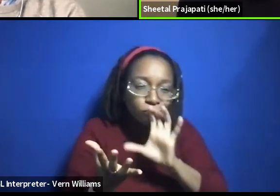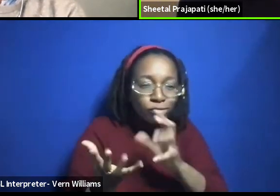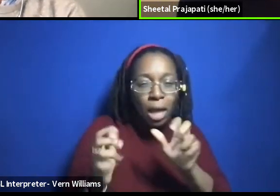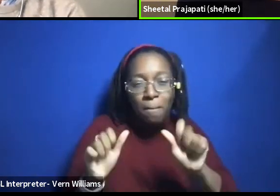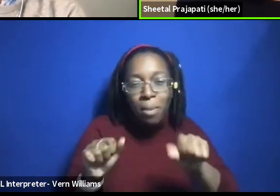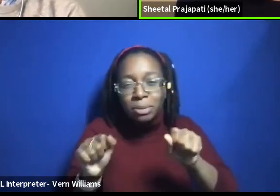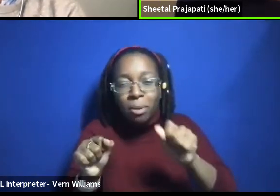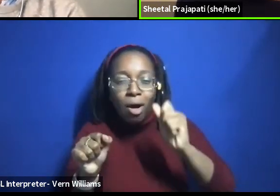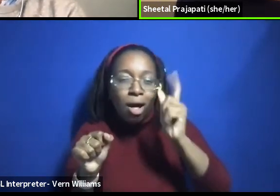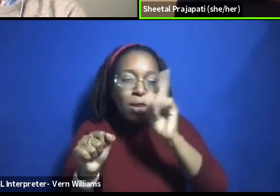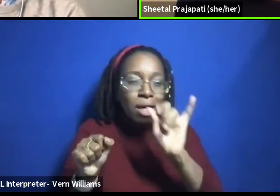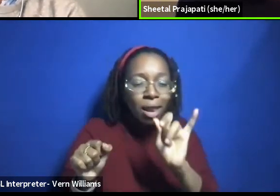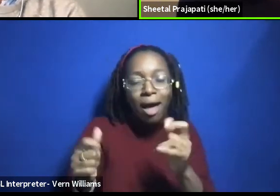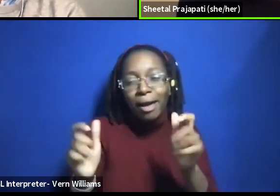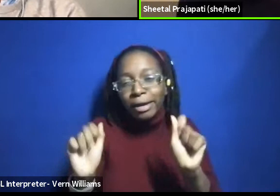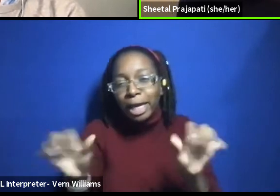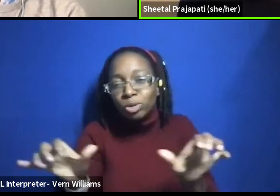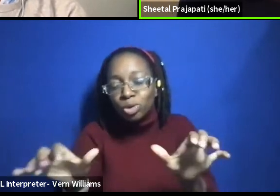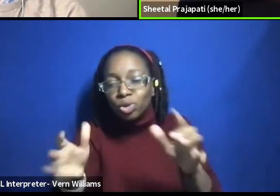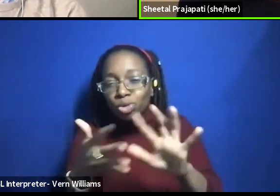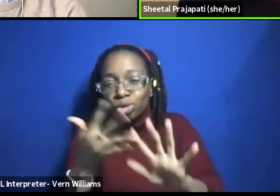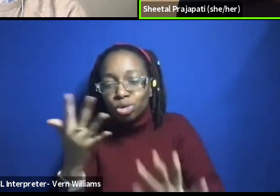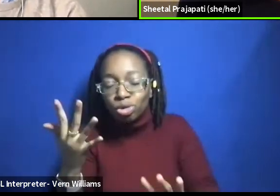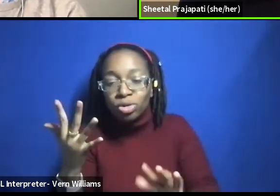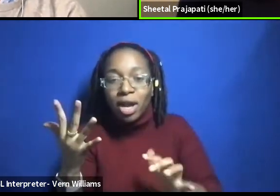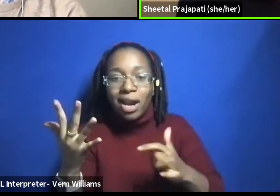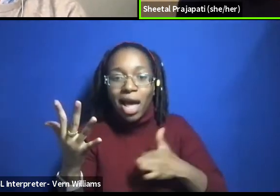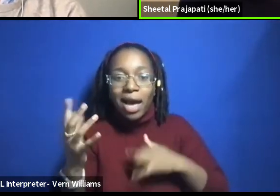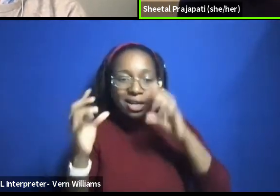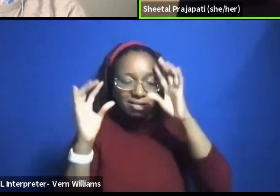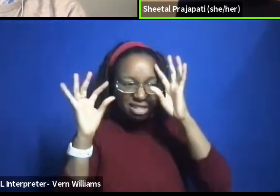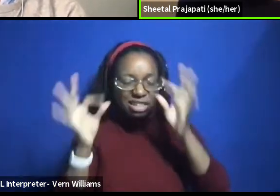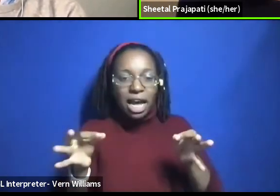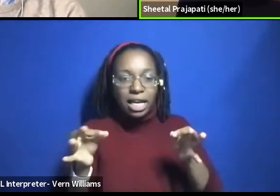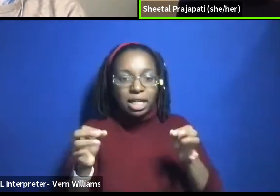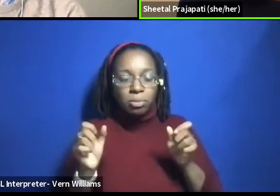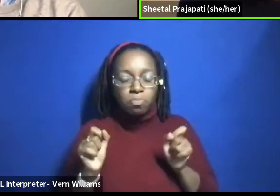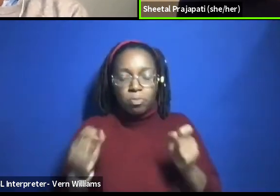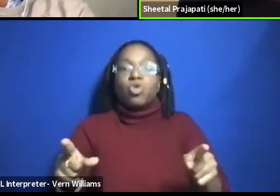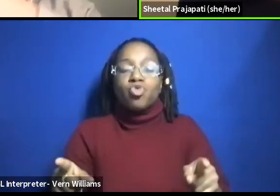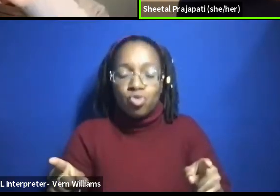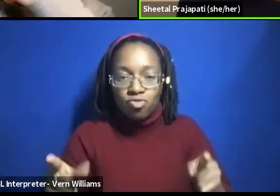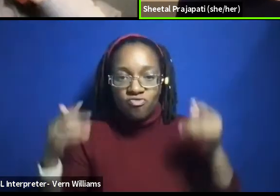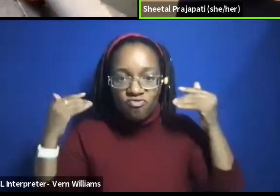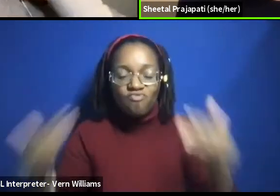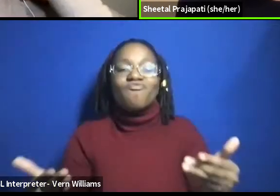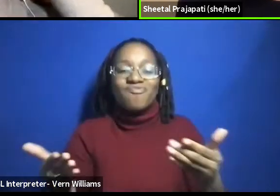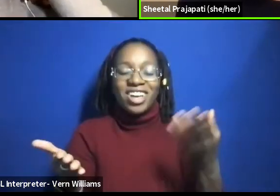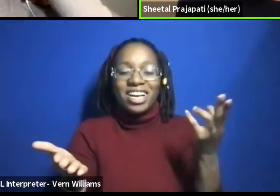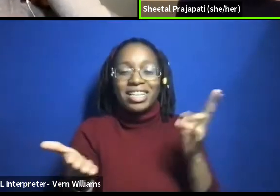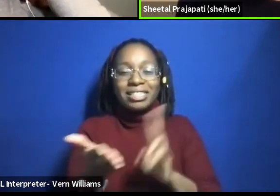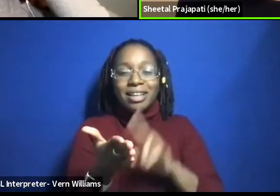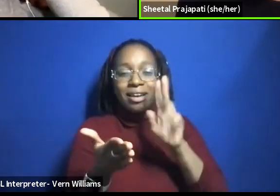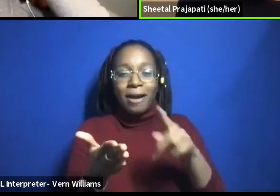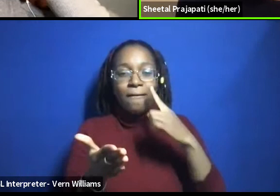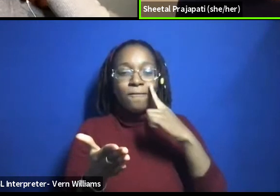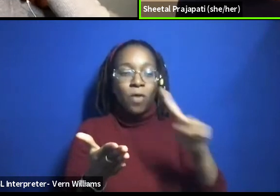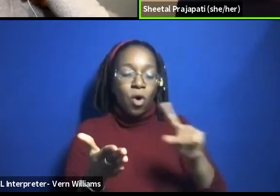did something impulsively that I never thought I would do. And I signed up for a studio painting